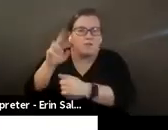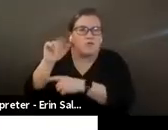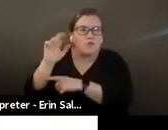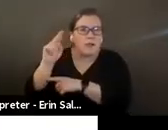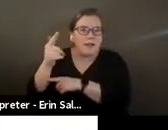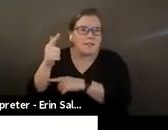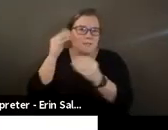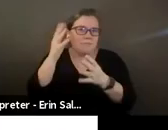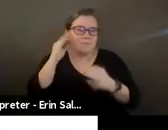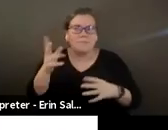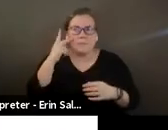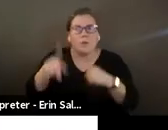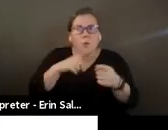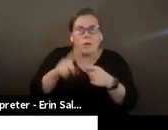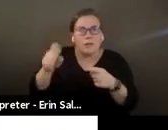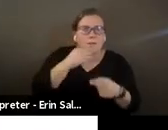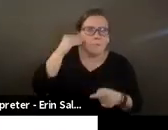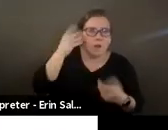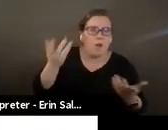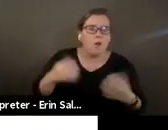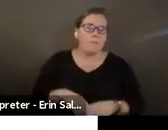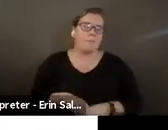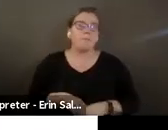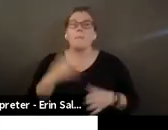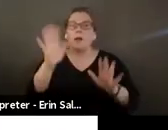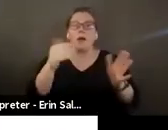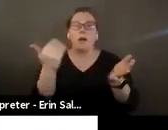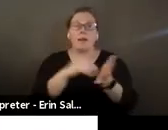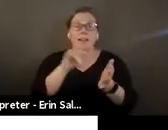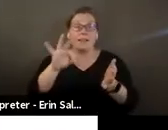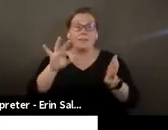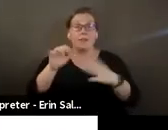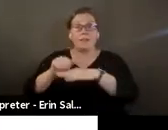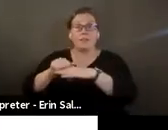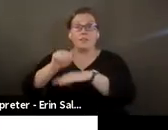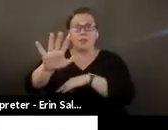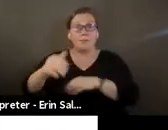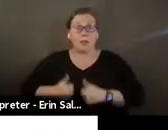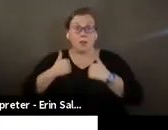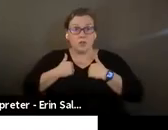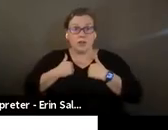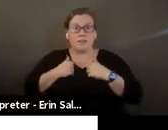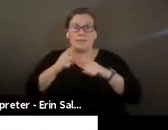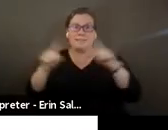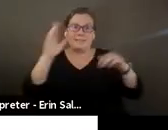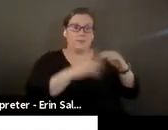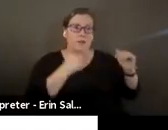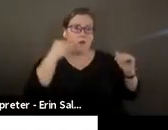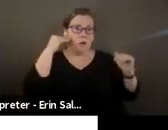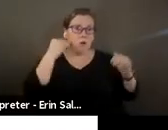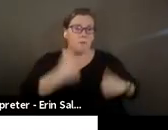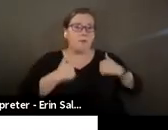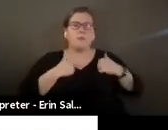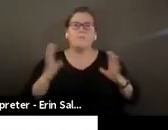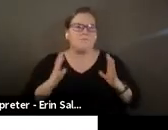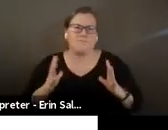will need to be home. But again, if the shipping address needs to be different than your home address, just specify that, and we